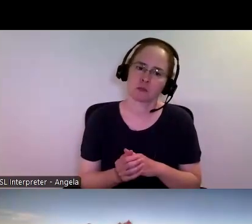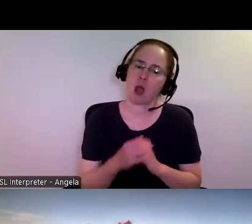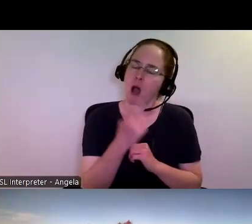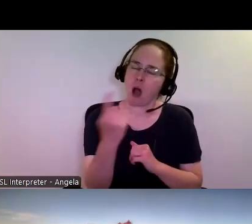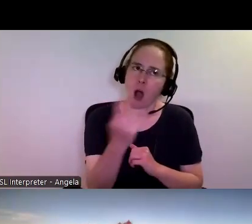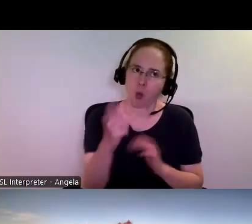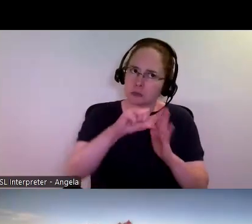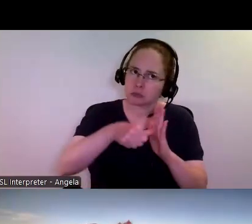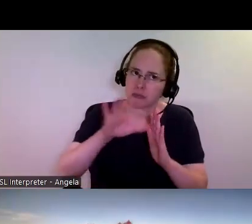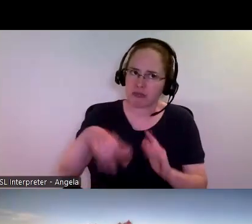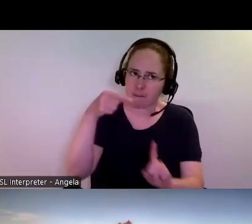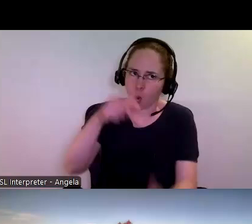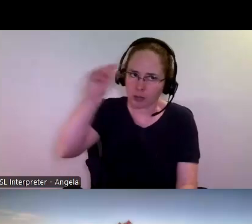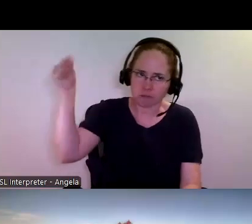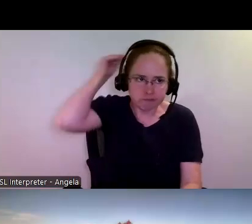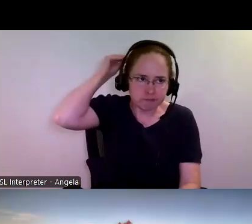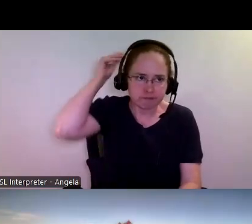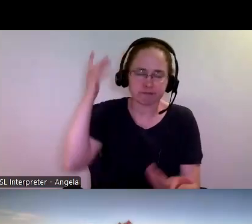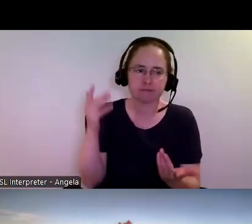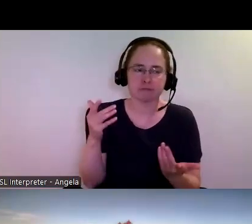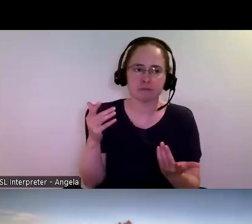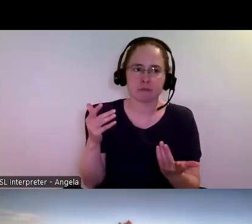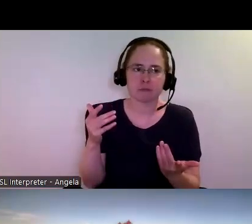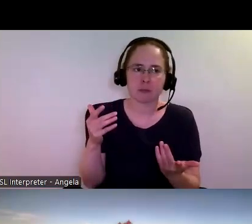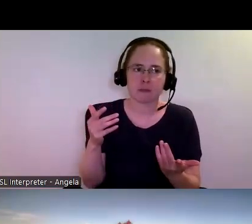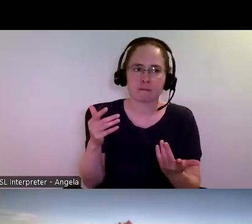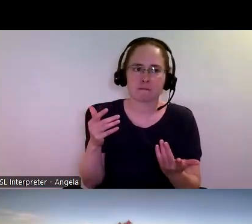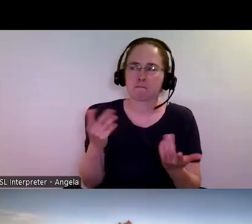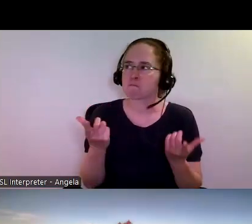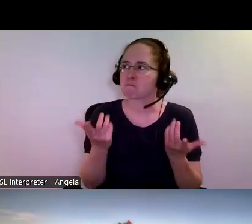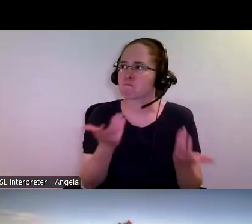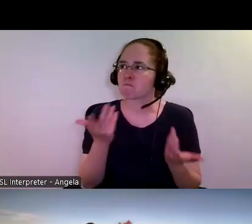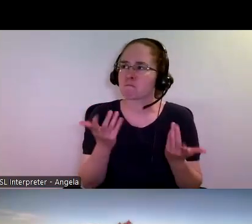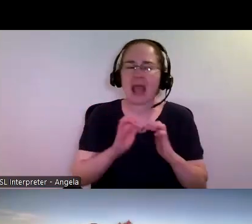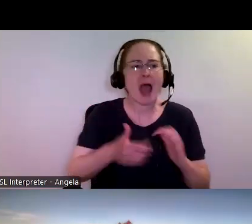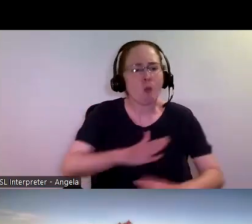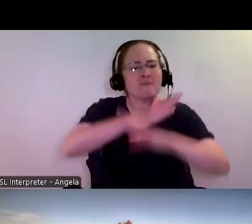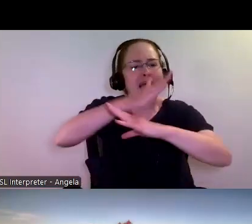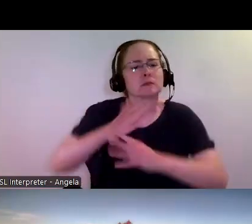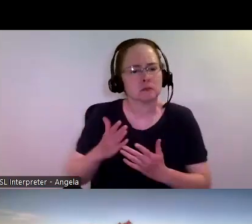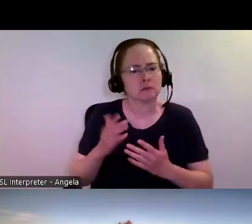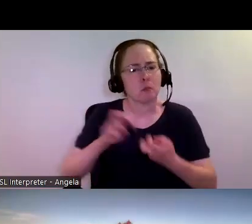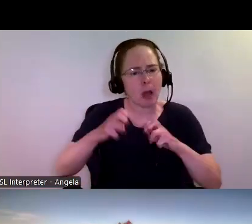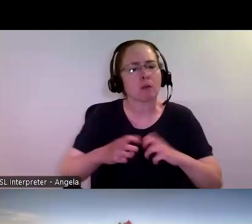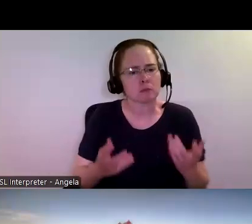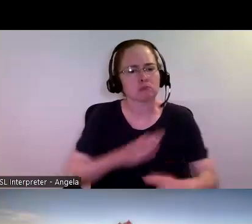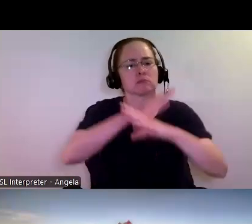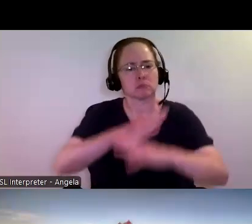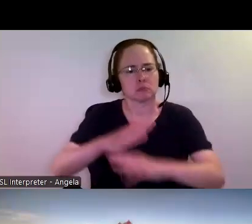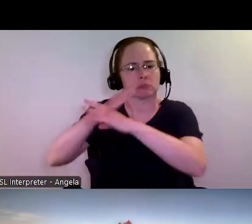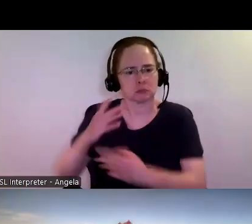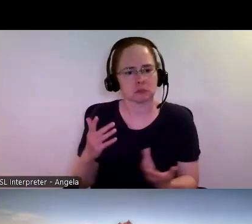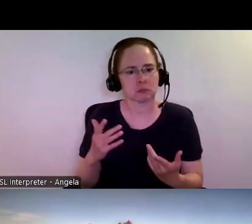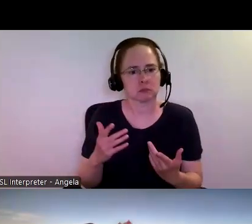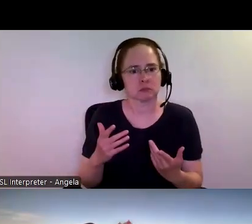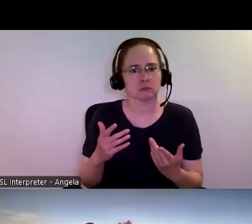your mind, this lens of what am I doing in terms of prevention? And so absolutely,